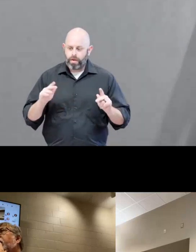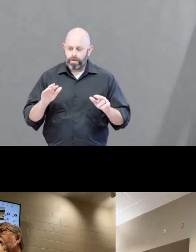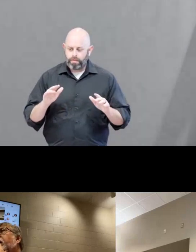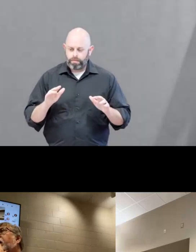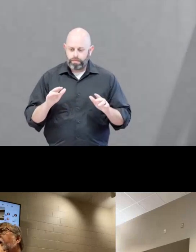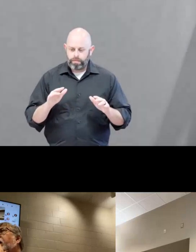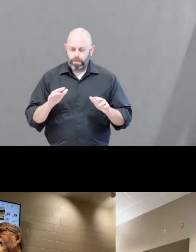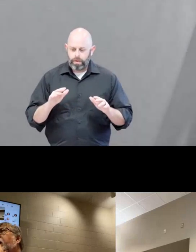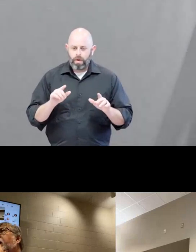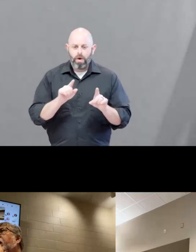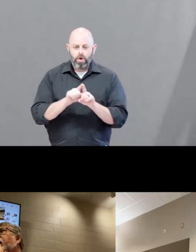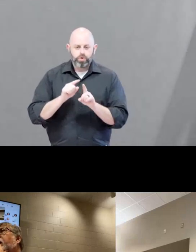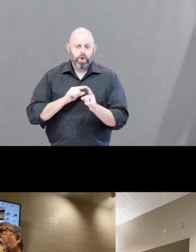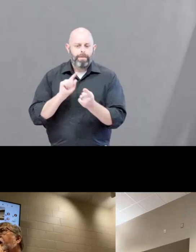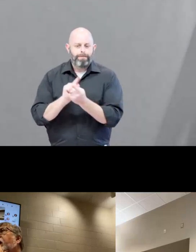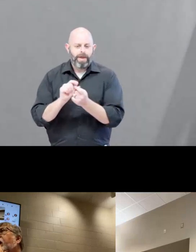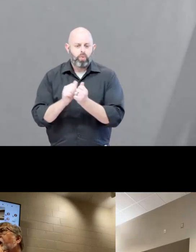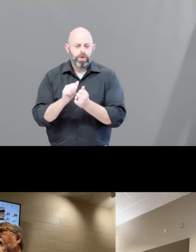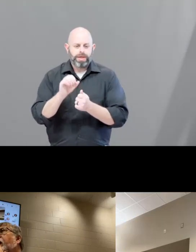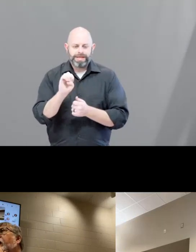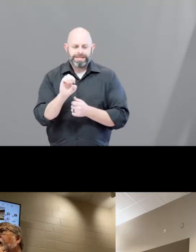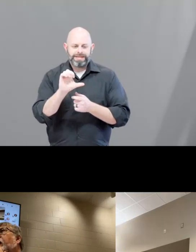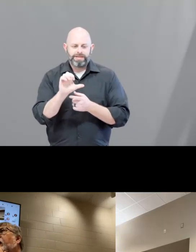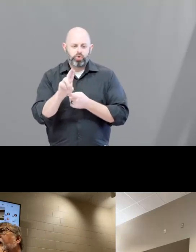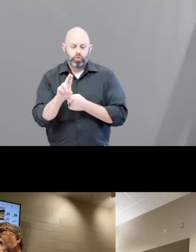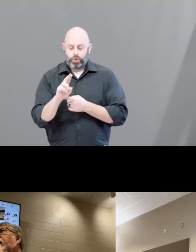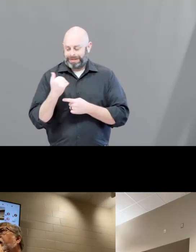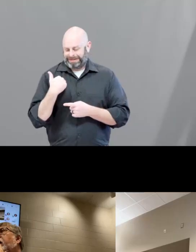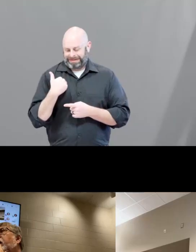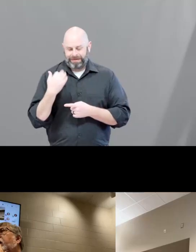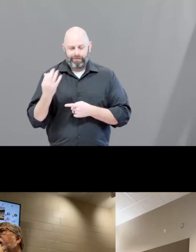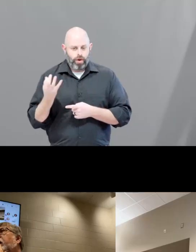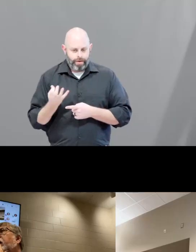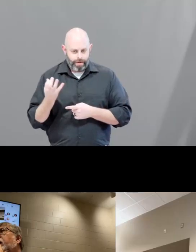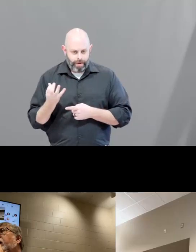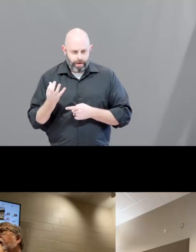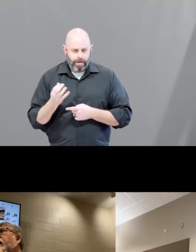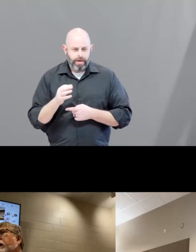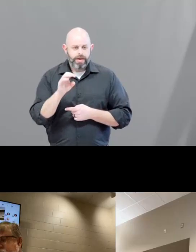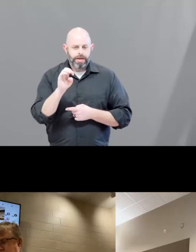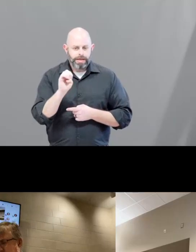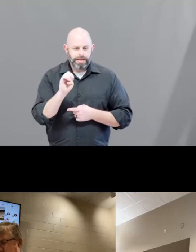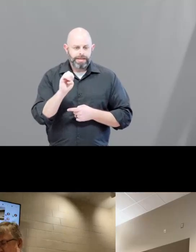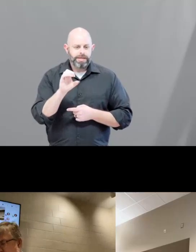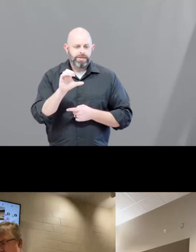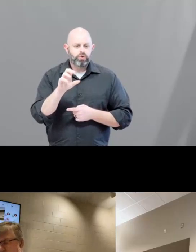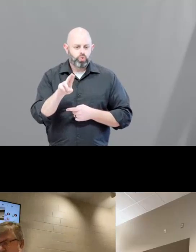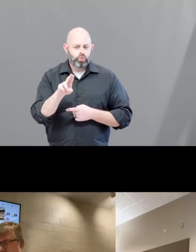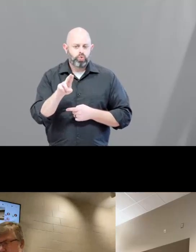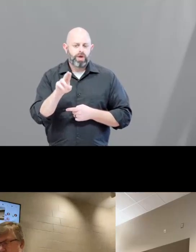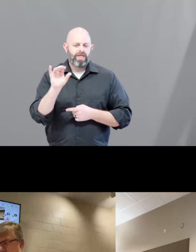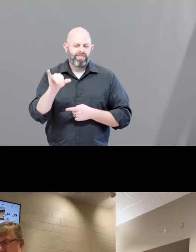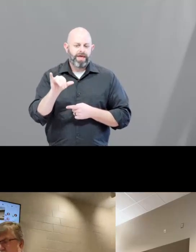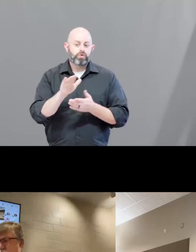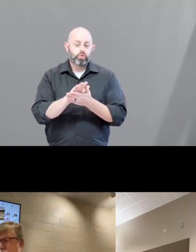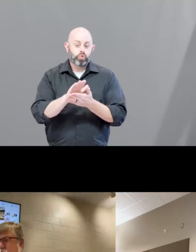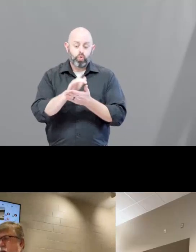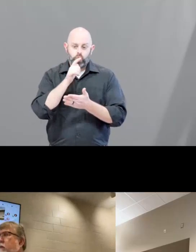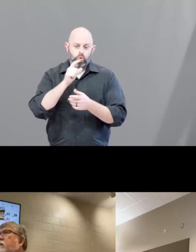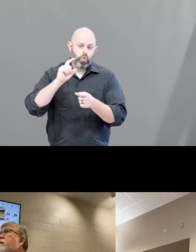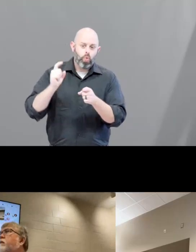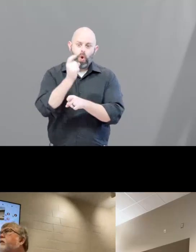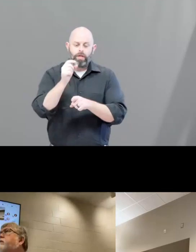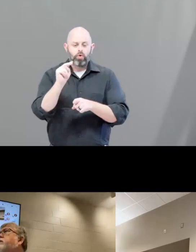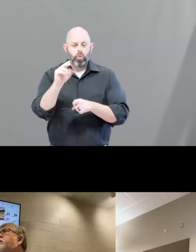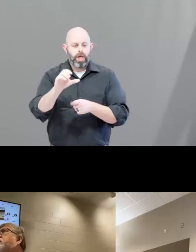I also met with ECU on Friday, and they are the school that won the North